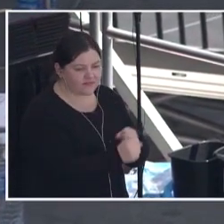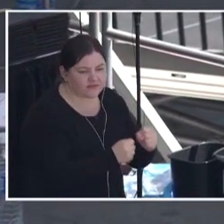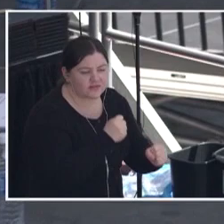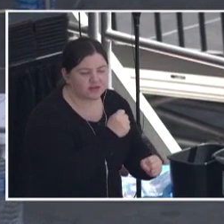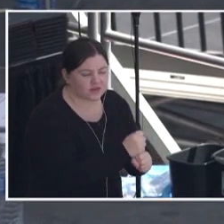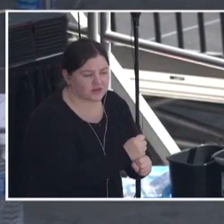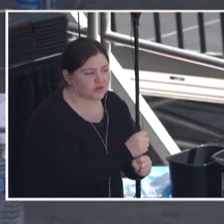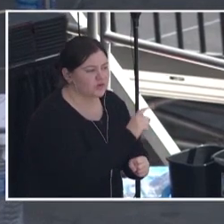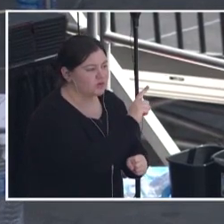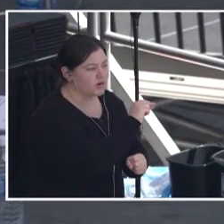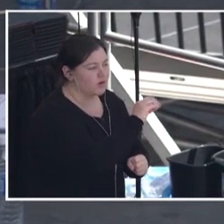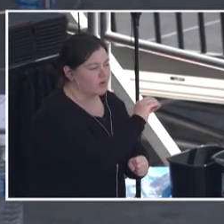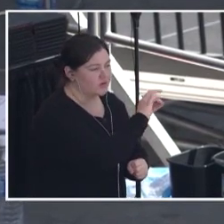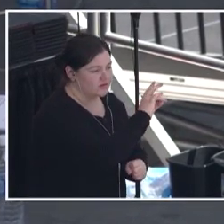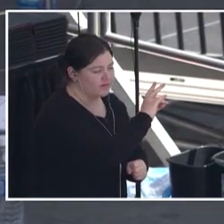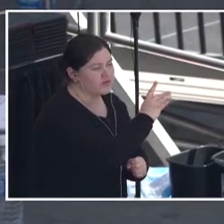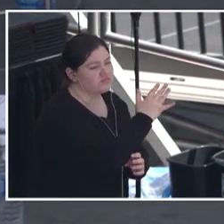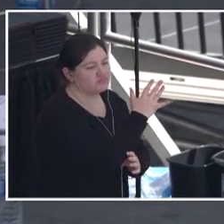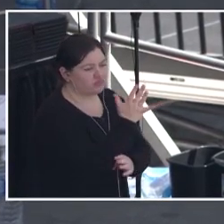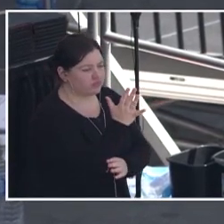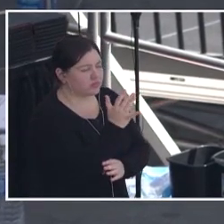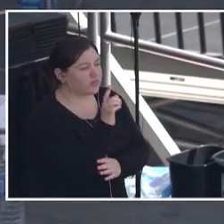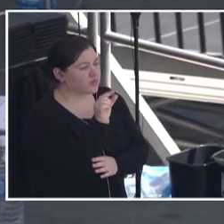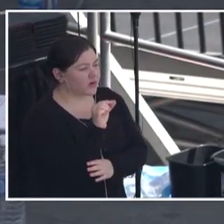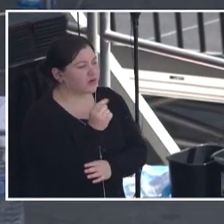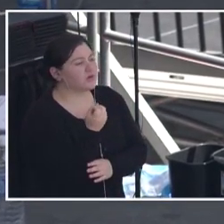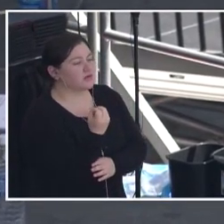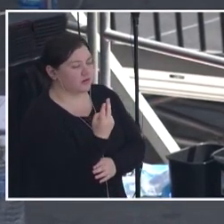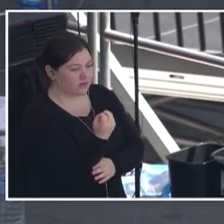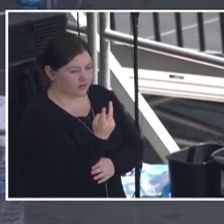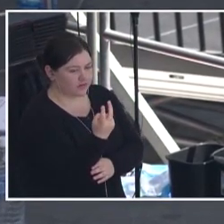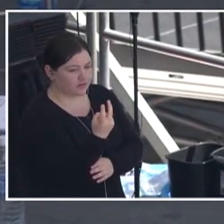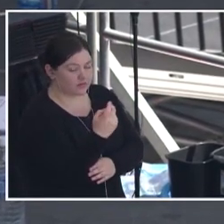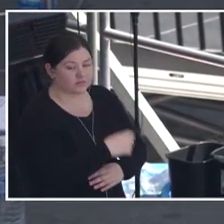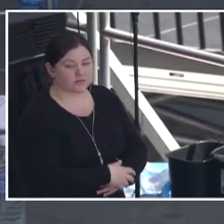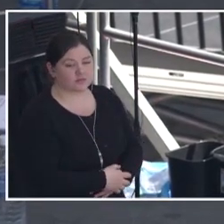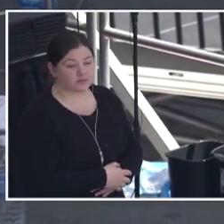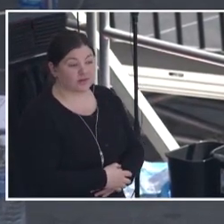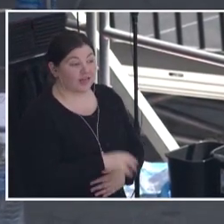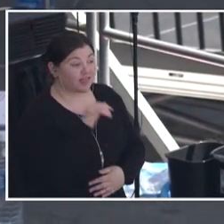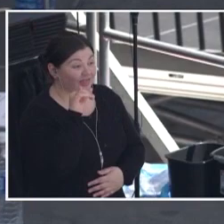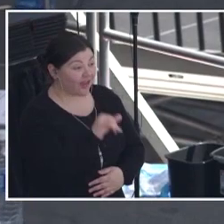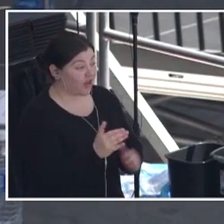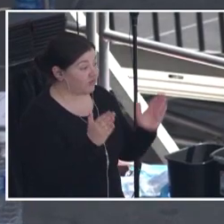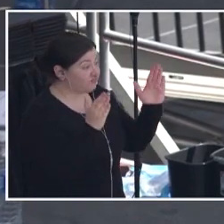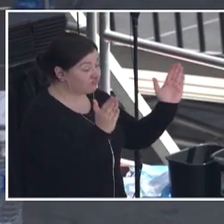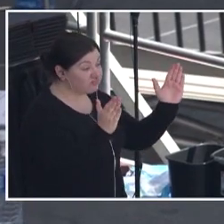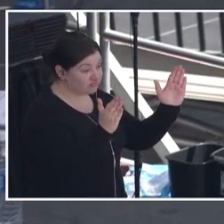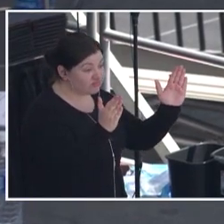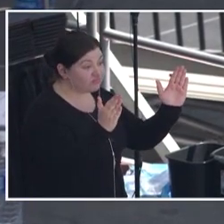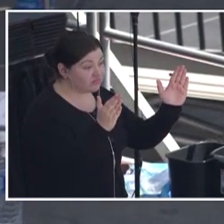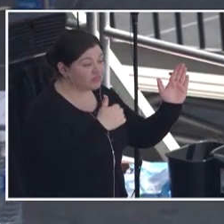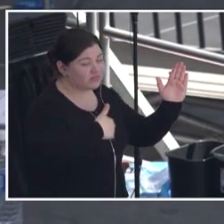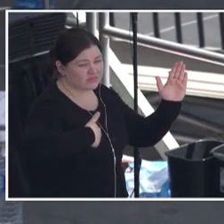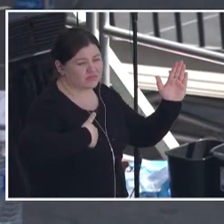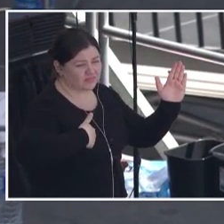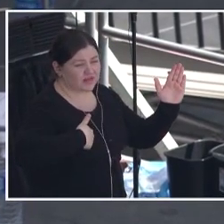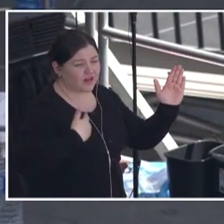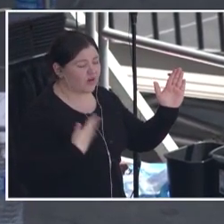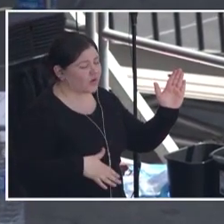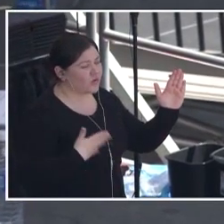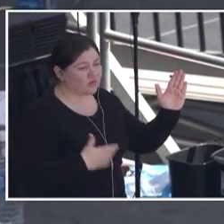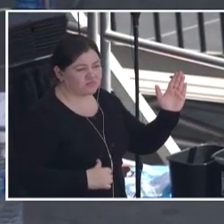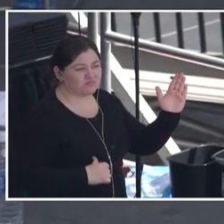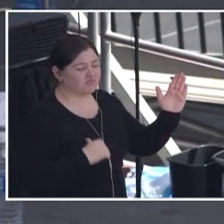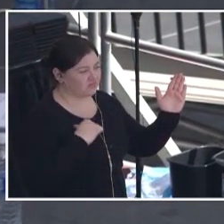from 2007 to 2012. In that time, I have had the